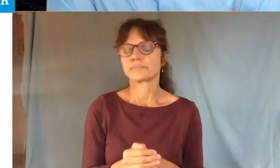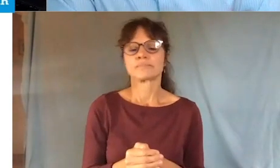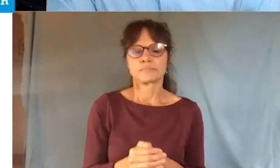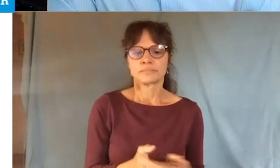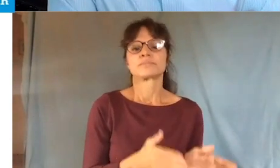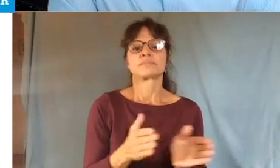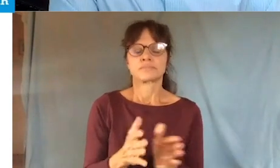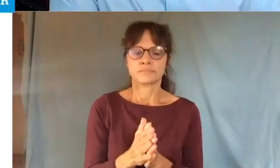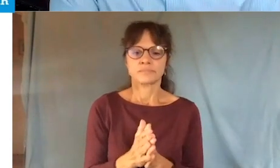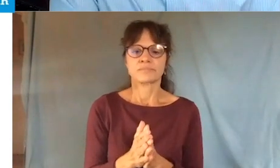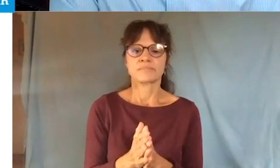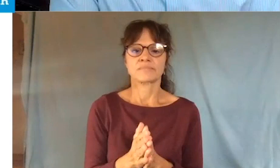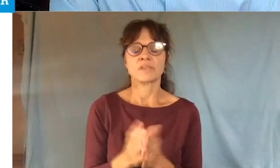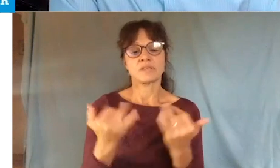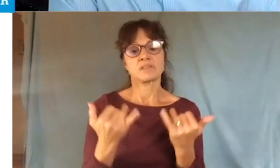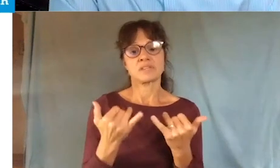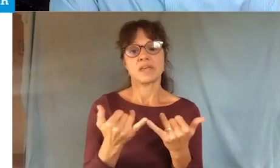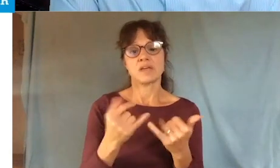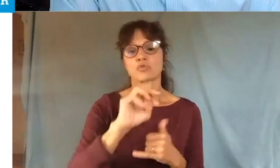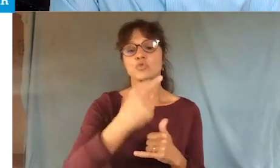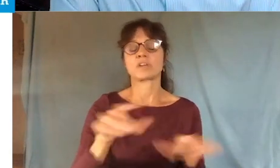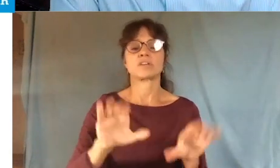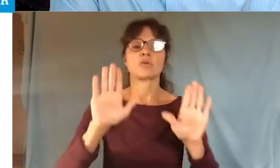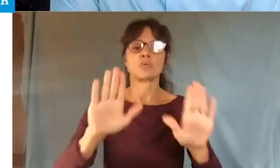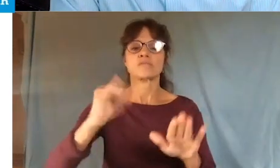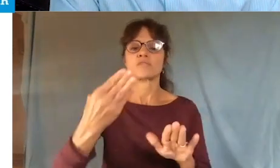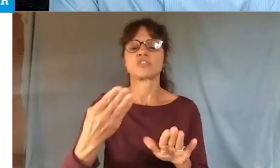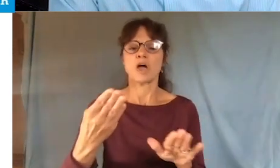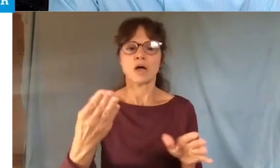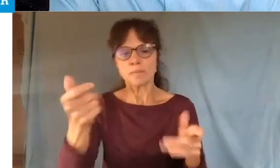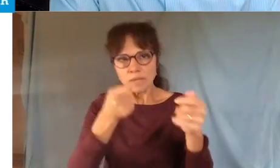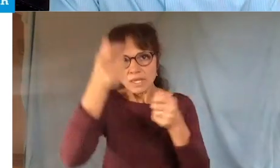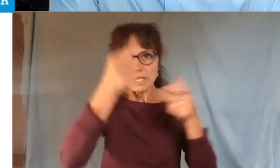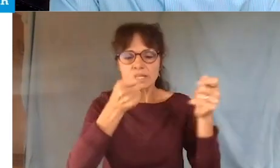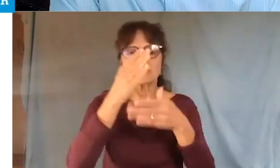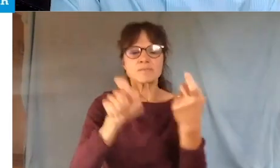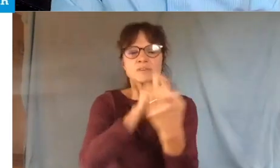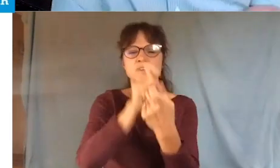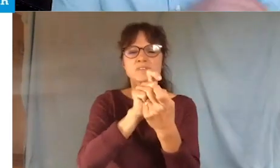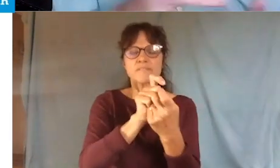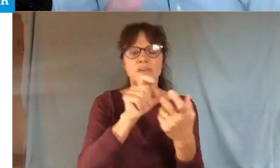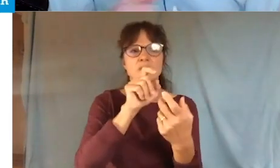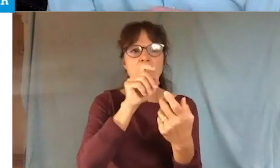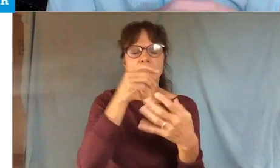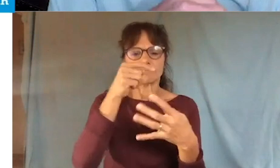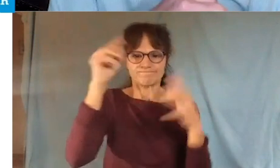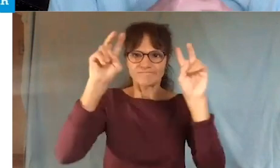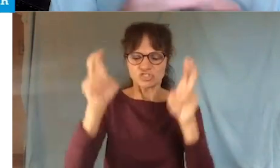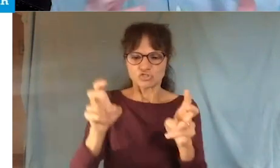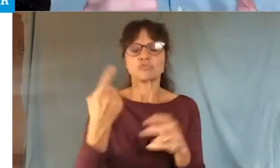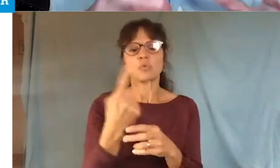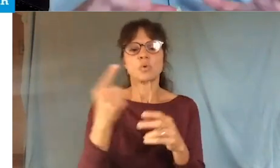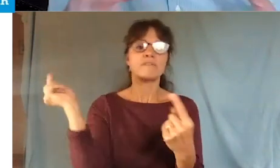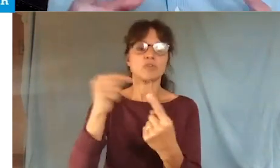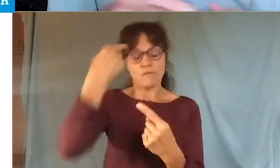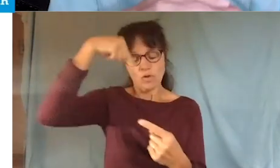slide. So Greg did a great job of pulling out some of the very specific points. And so I think one of our goals for this